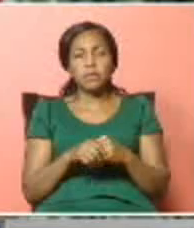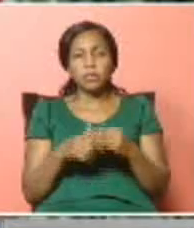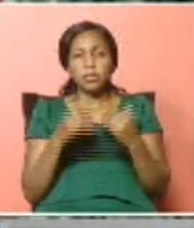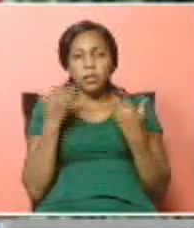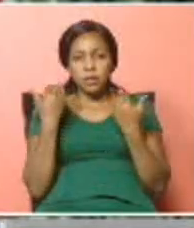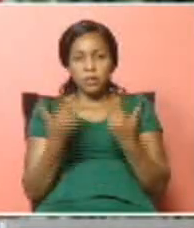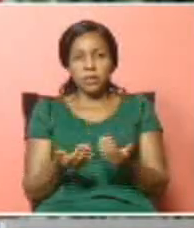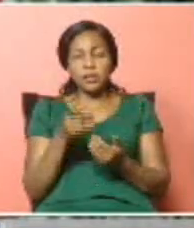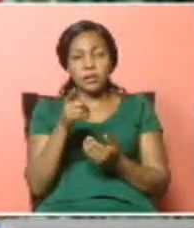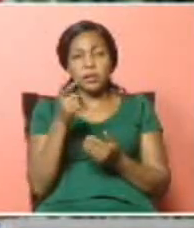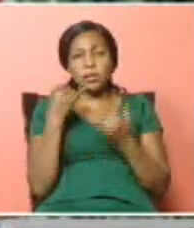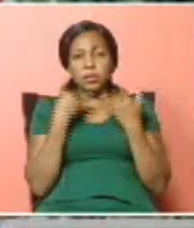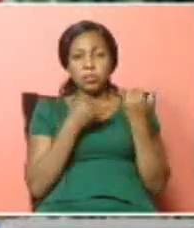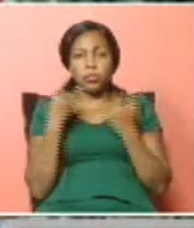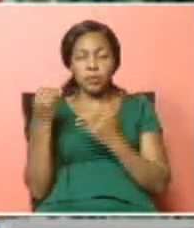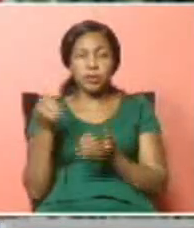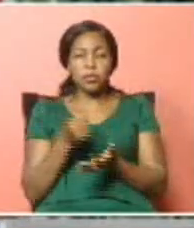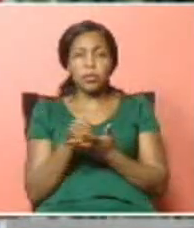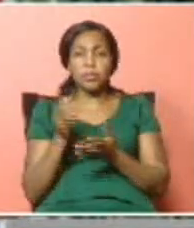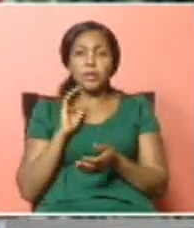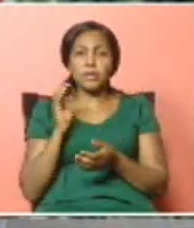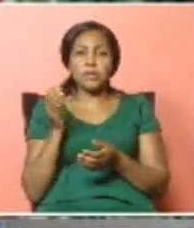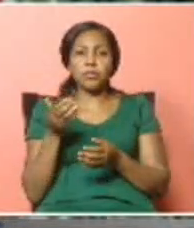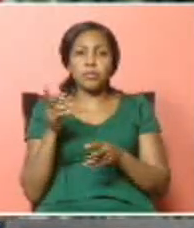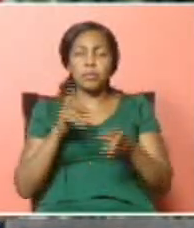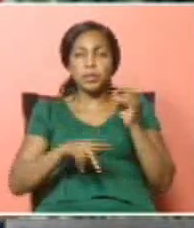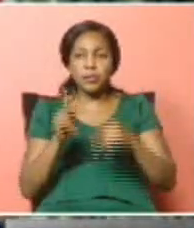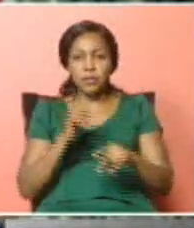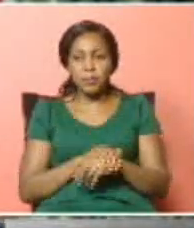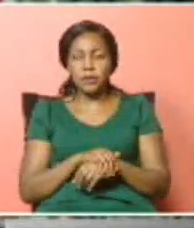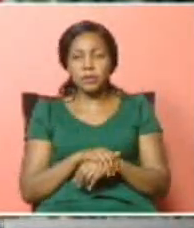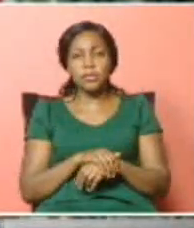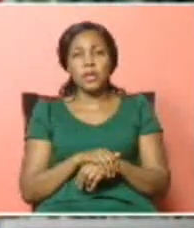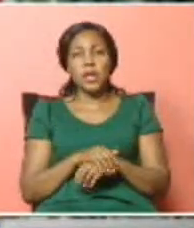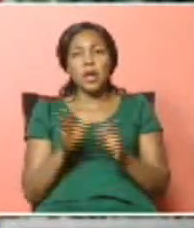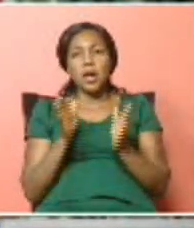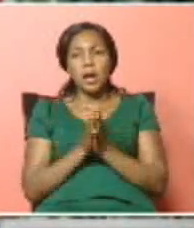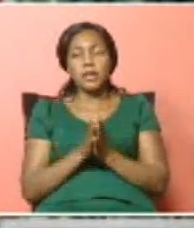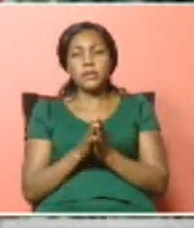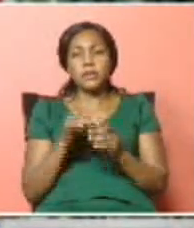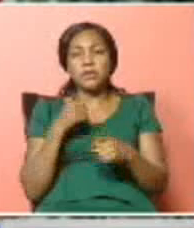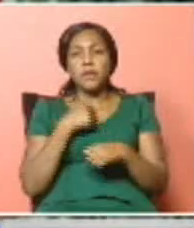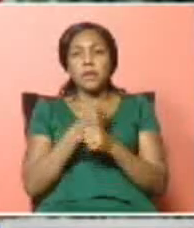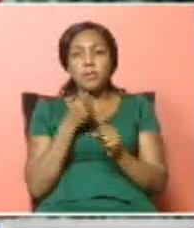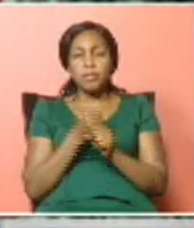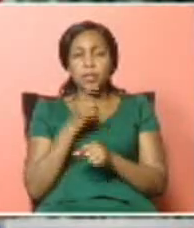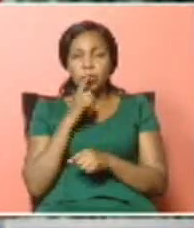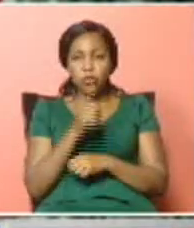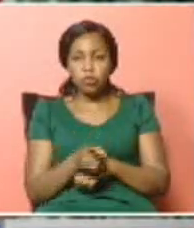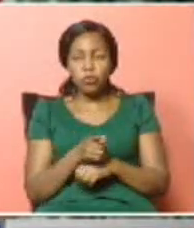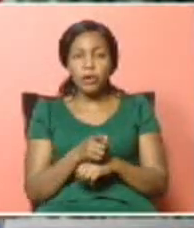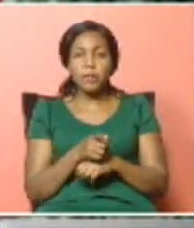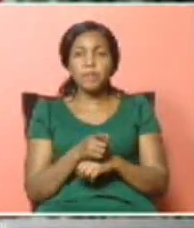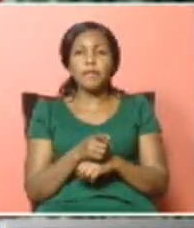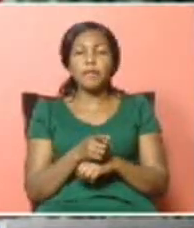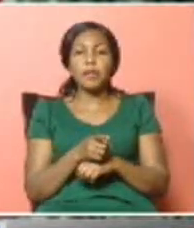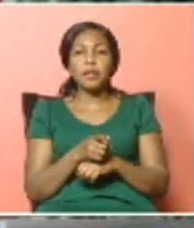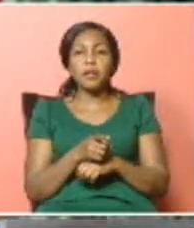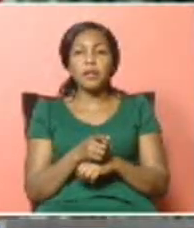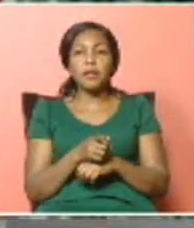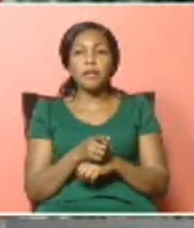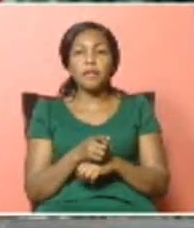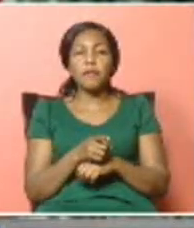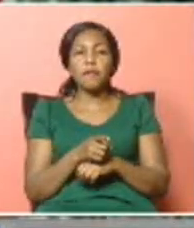to participate and the process of ensuring they are safe, ensuring the citizen,